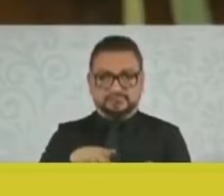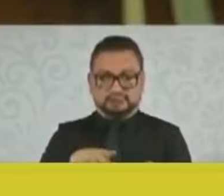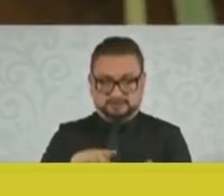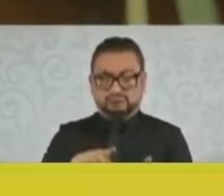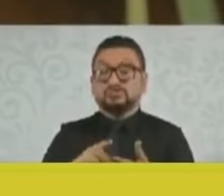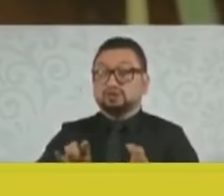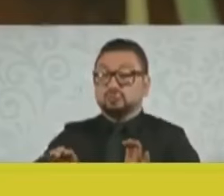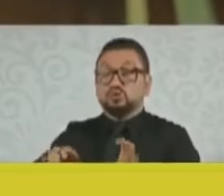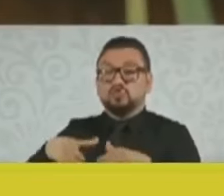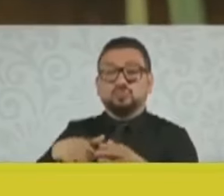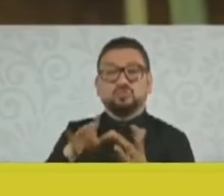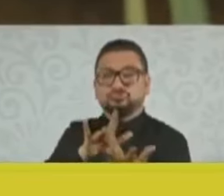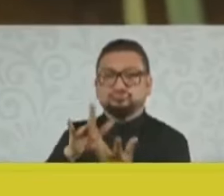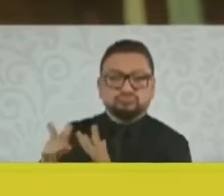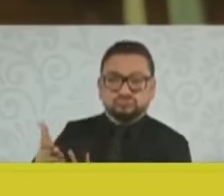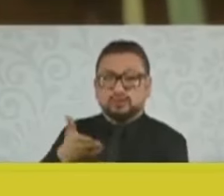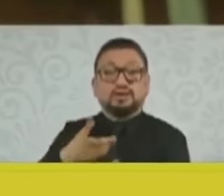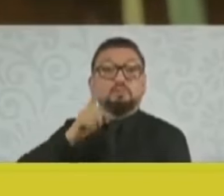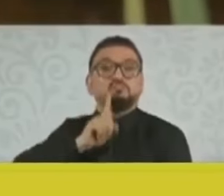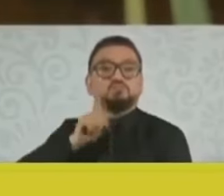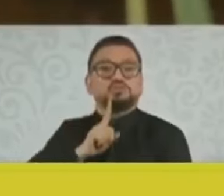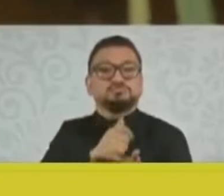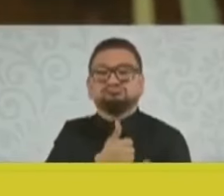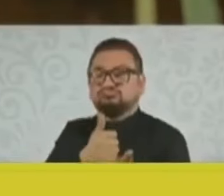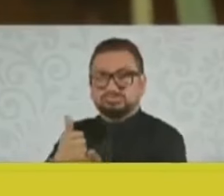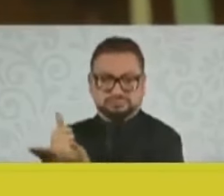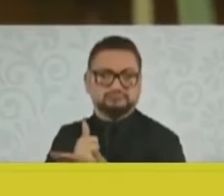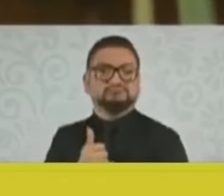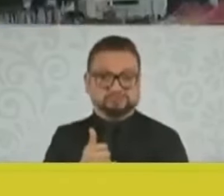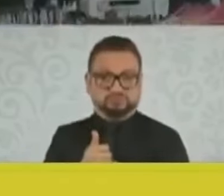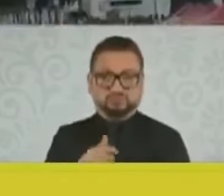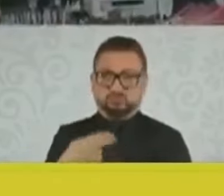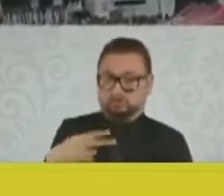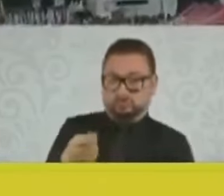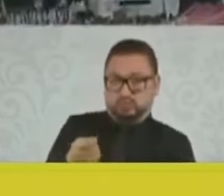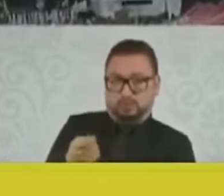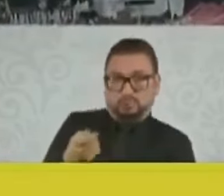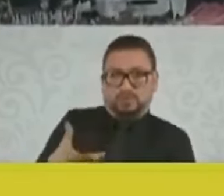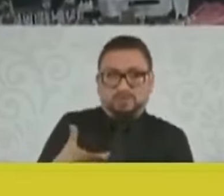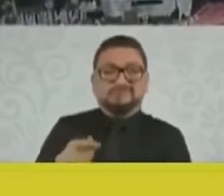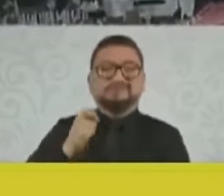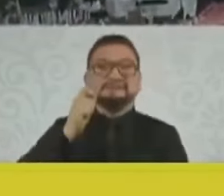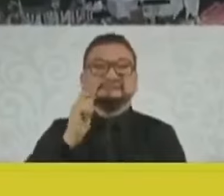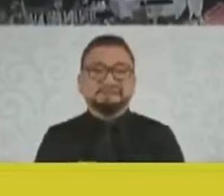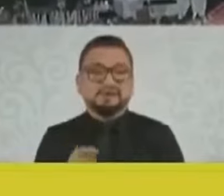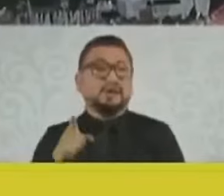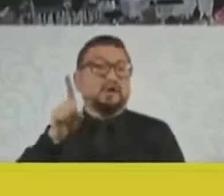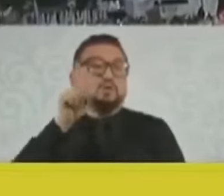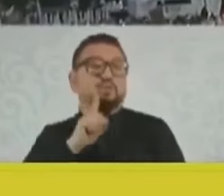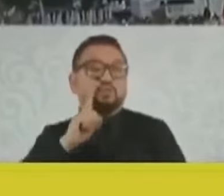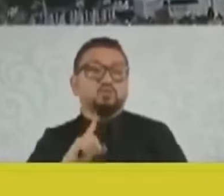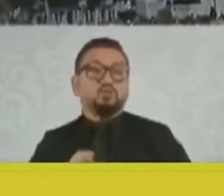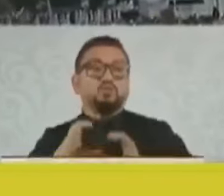primary rights and we will develop